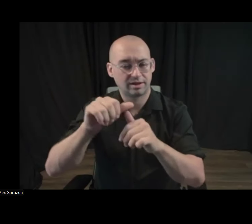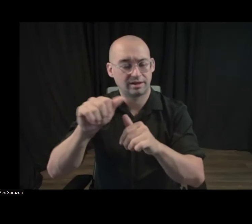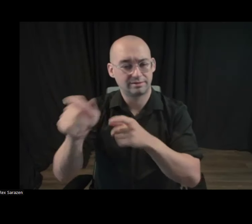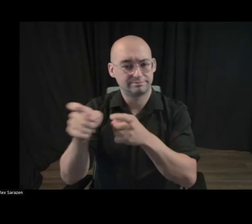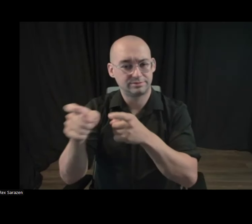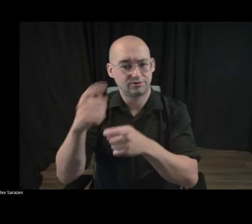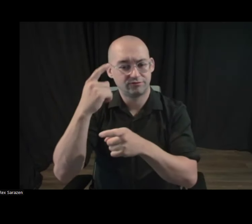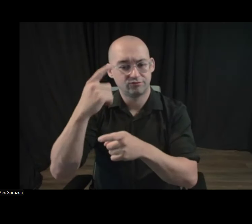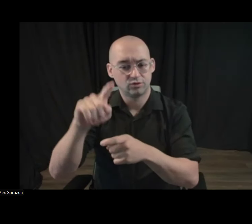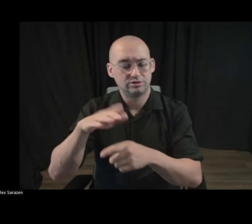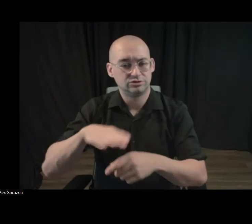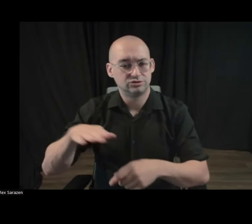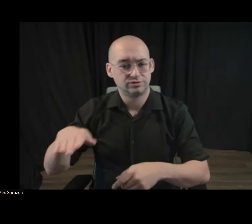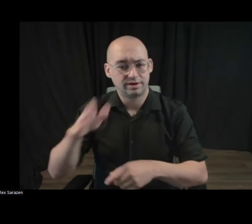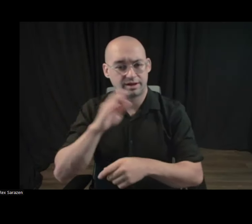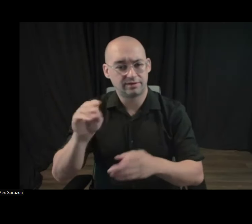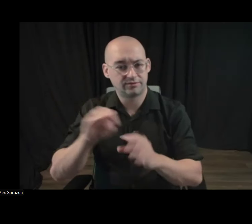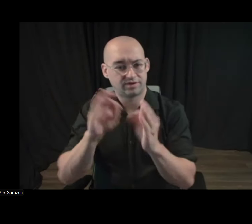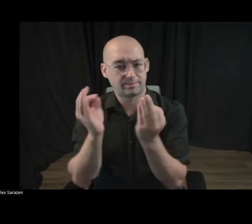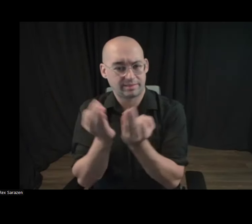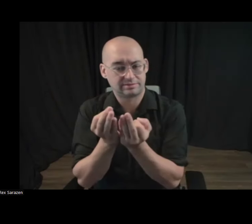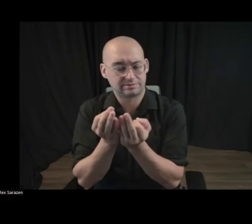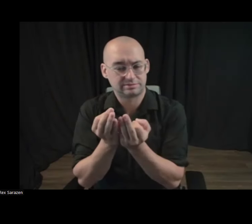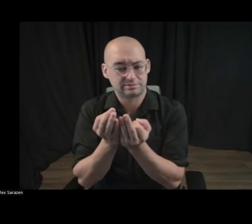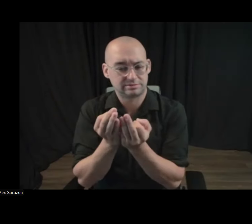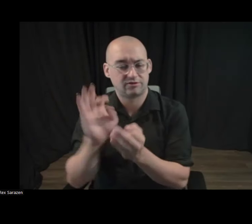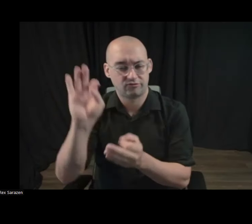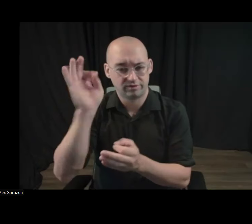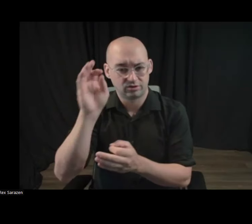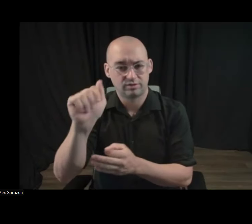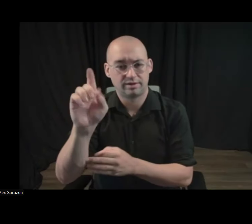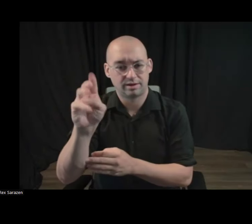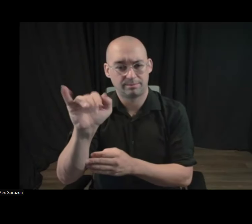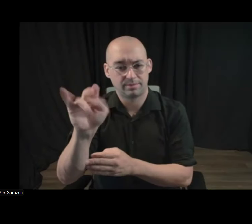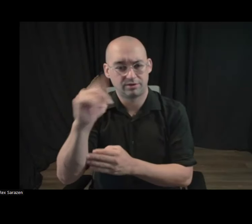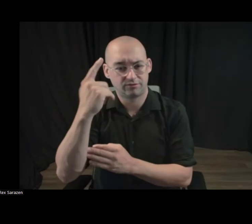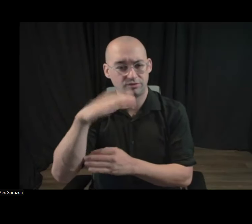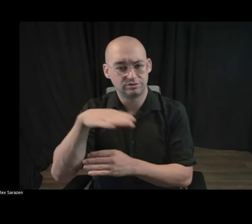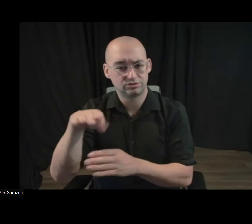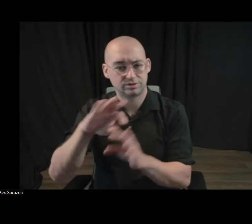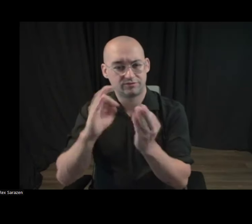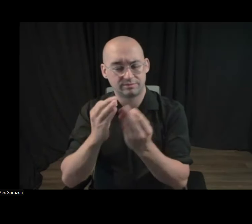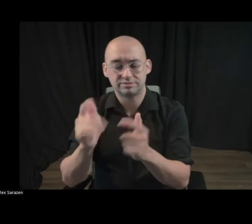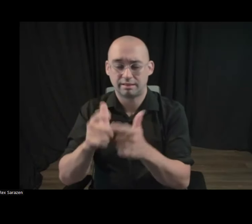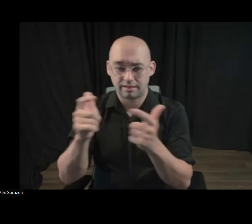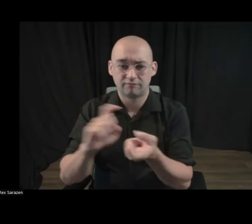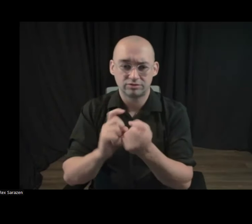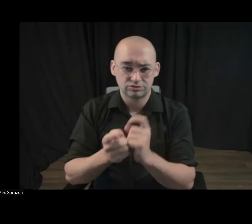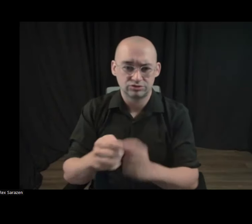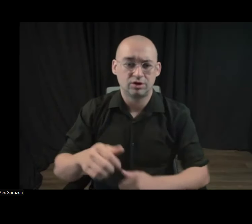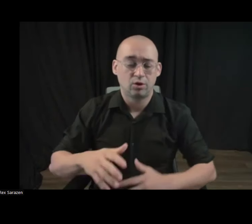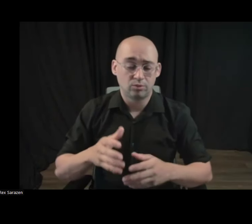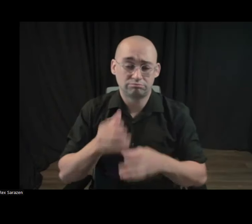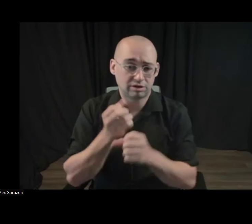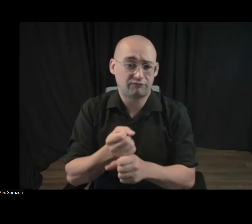and Families. And there's a lot of change happening there. So we're confident our plan will be approved by